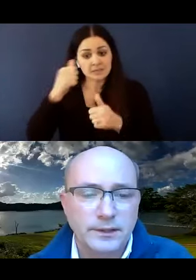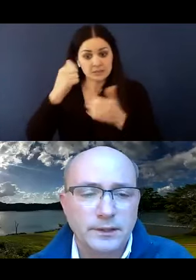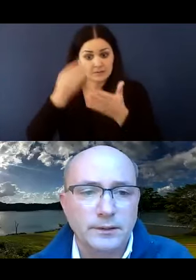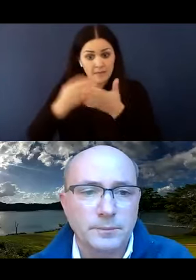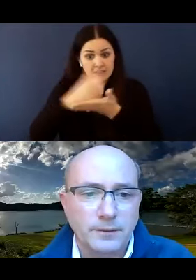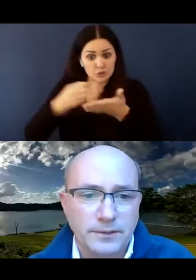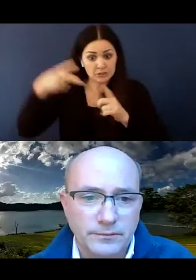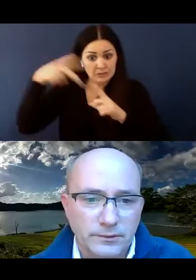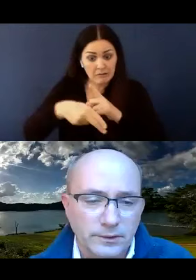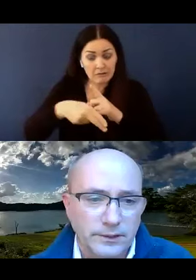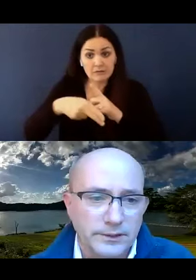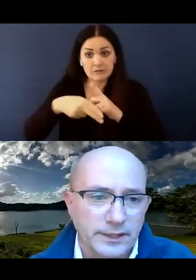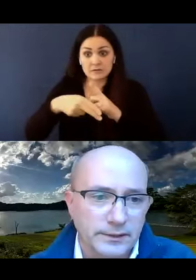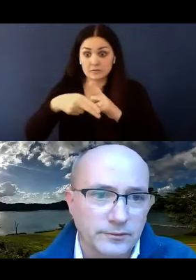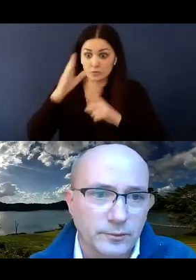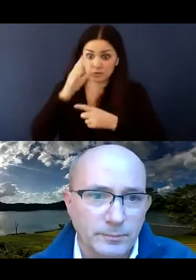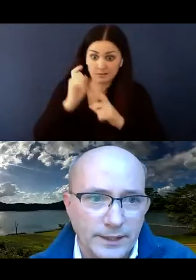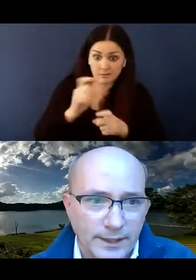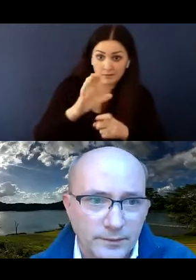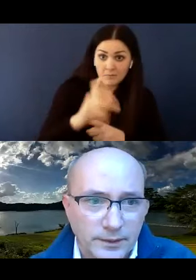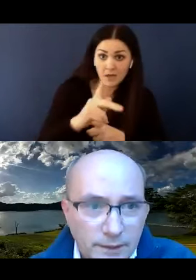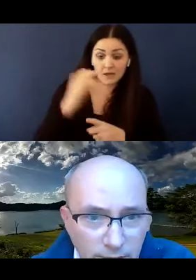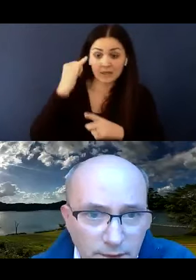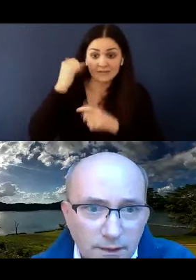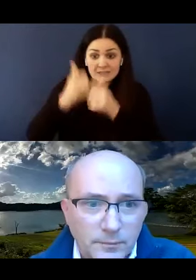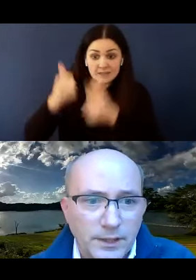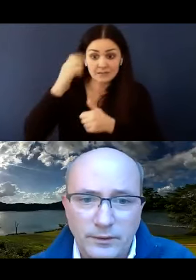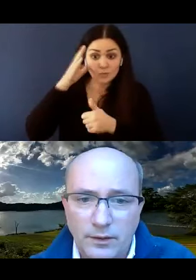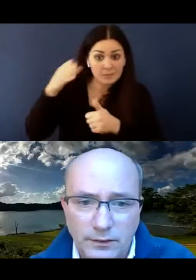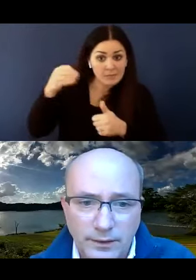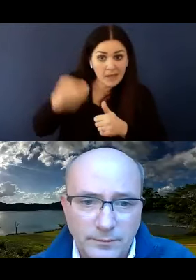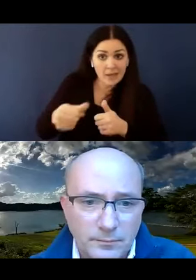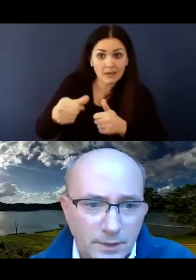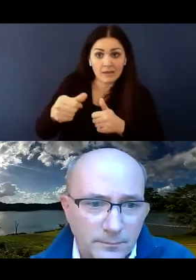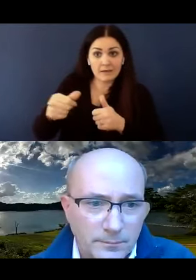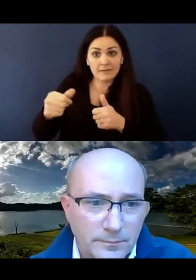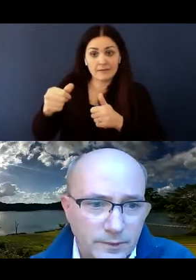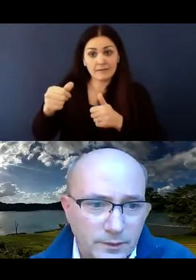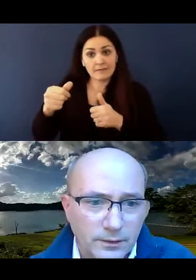at-risk payments for executives will be paid out. And there are then